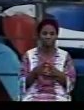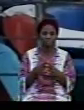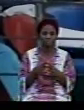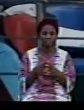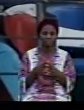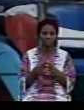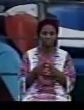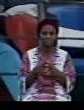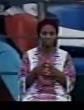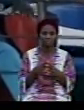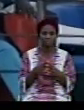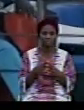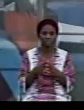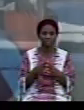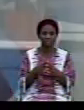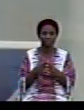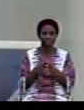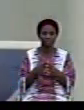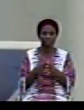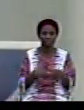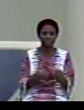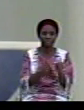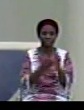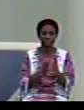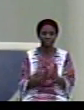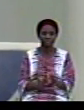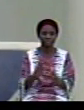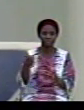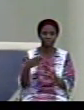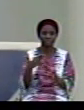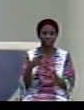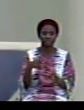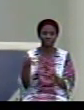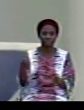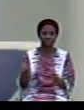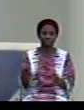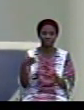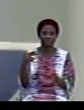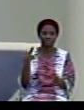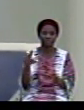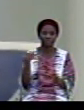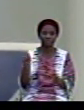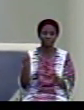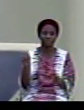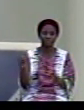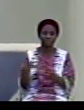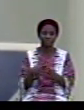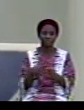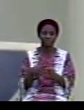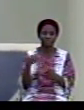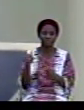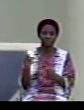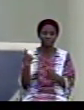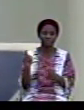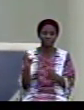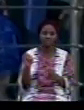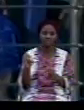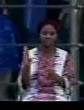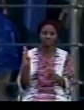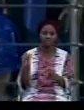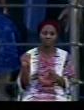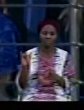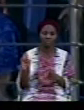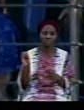Apostle Paul Adebayo, I called him the other time, ye are the Light Evangelical Church, the